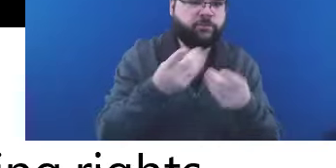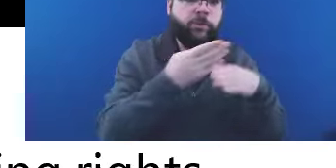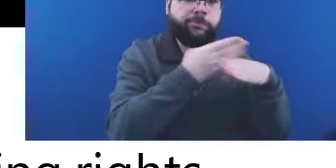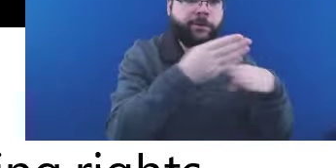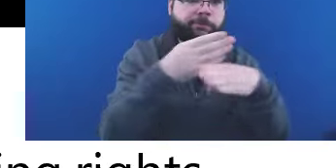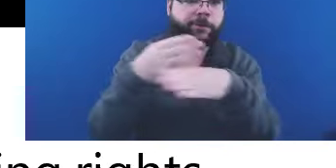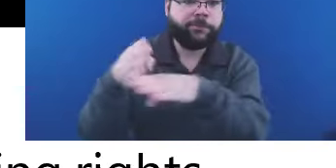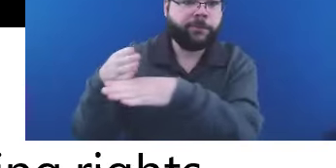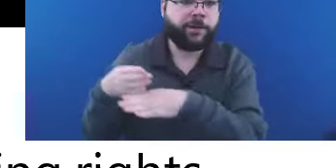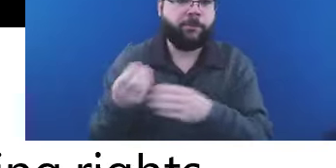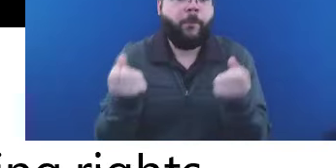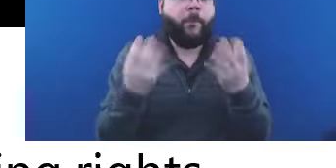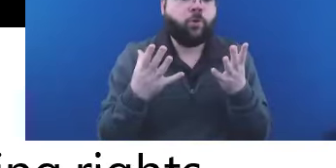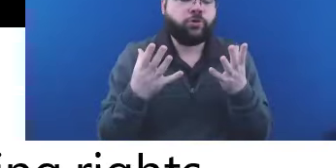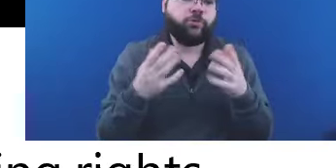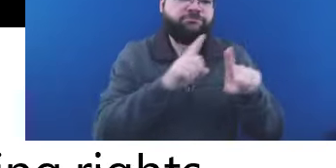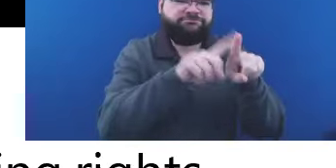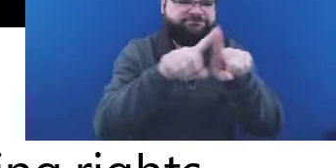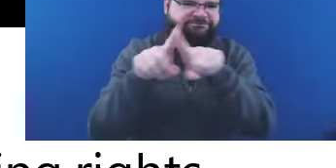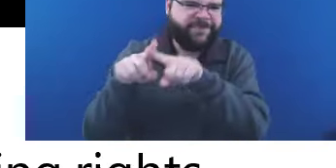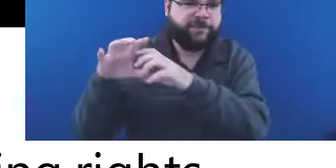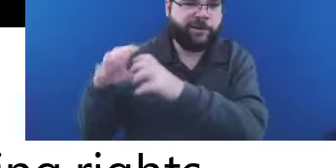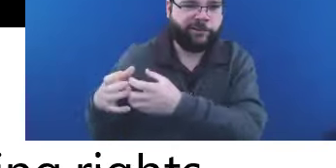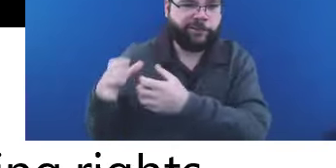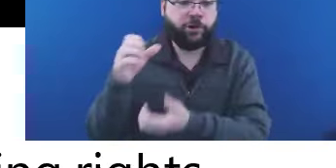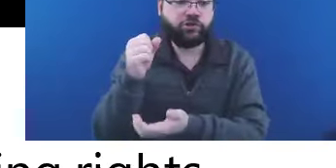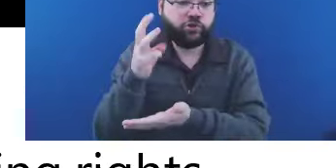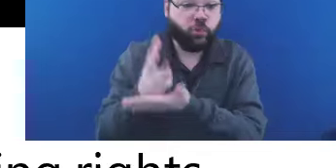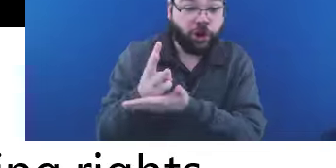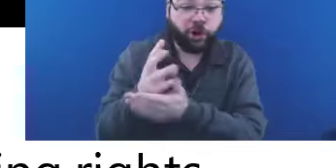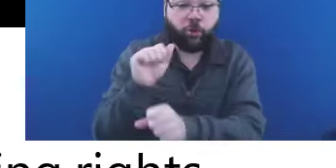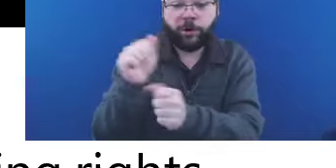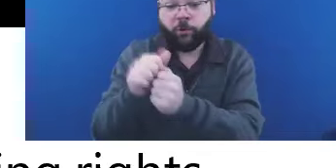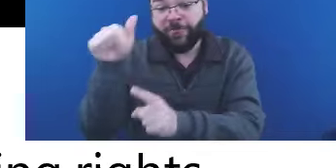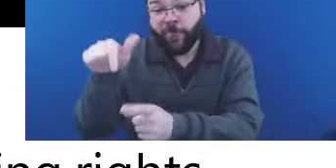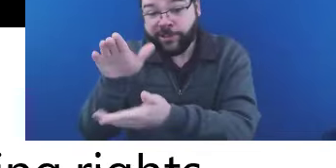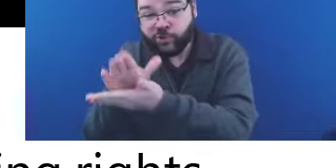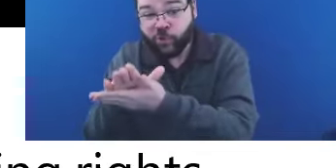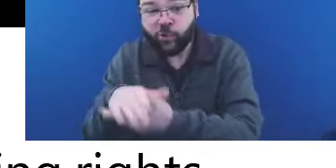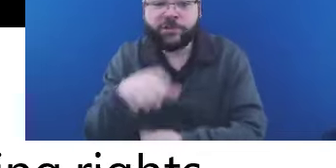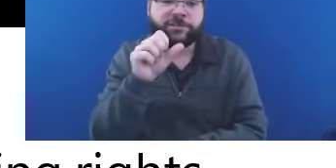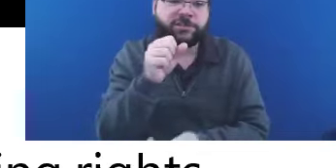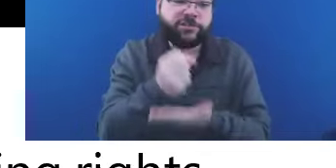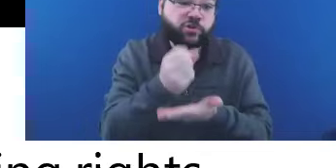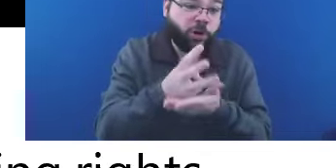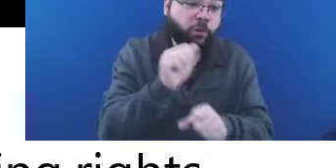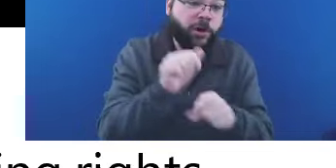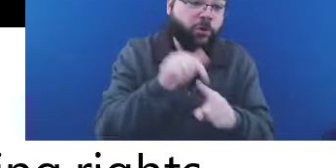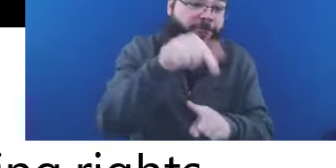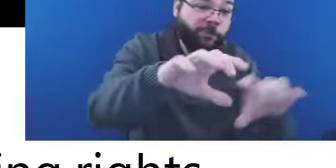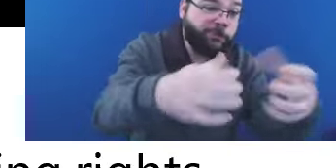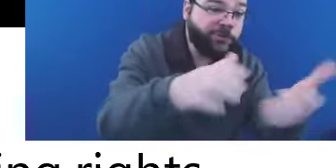multiple categories and have like a social worker assigned to a certain number of schools. So just to kind of give you that infrastructure